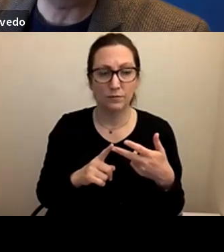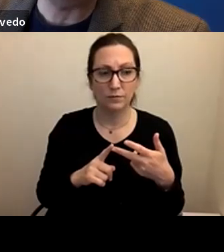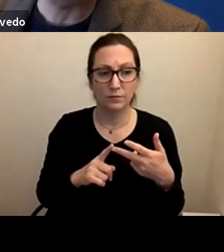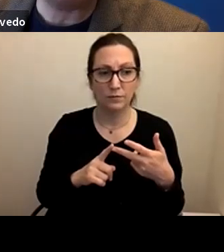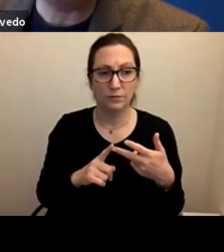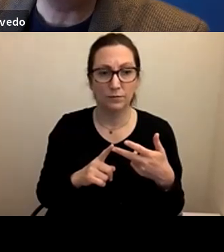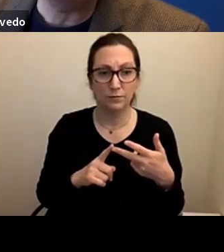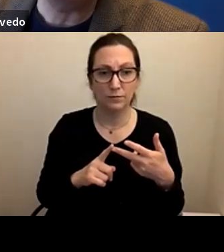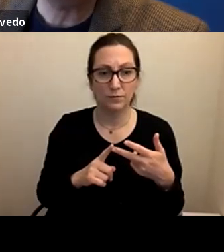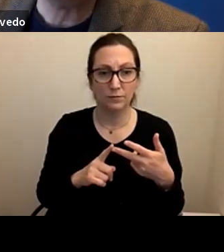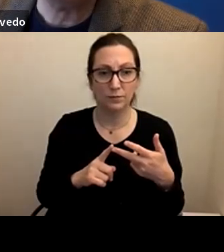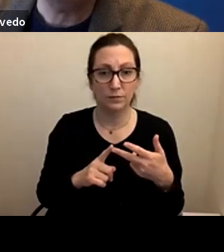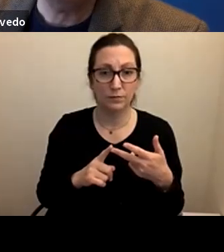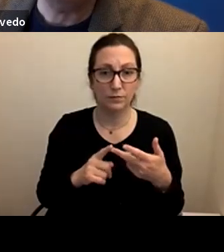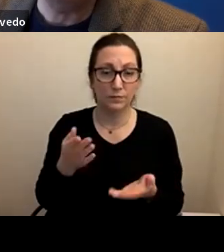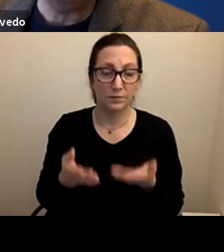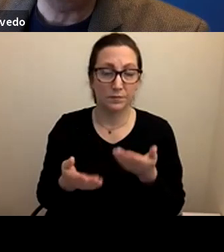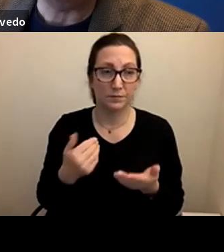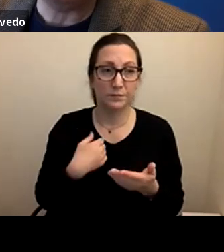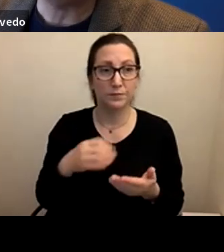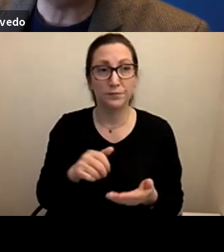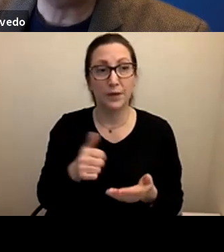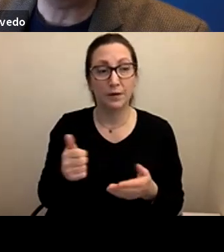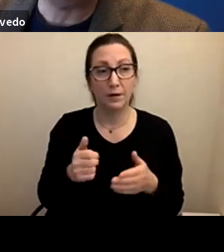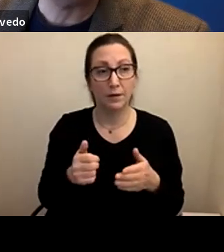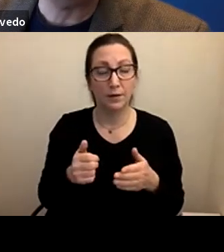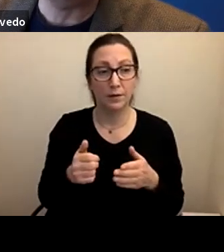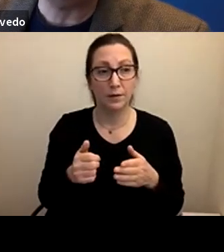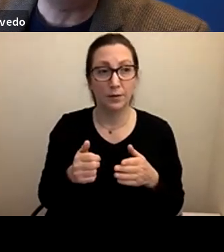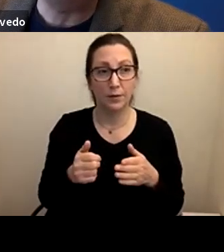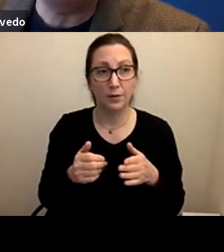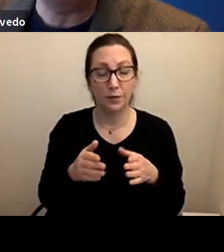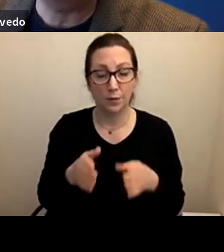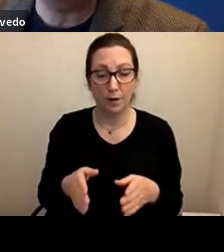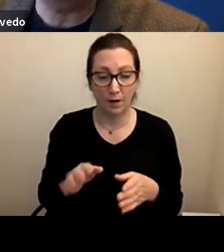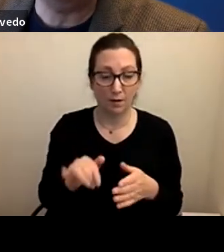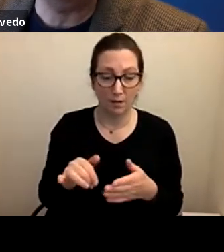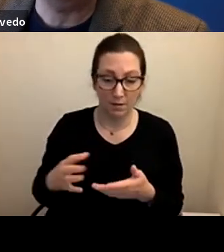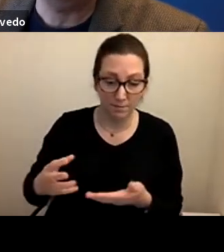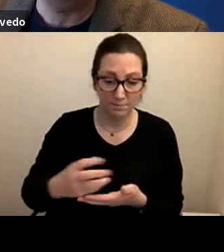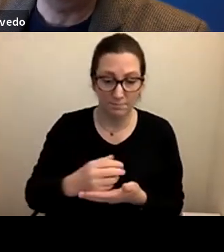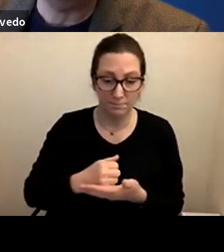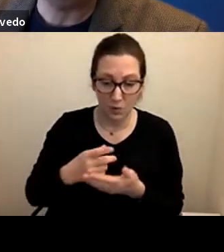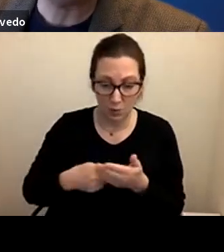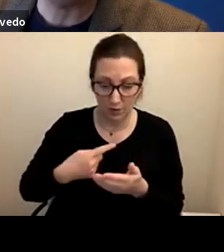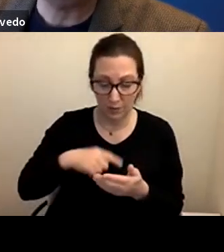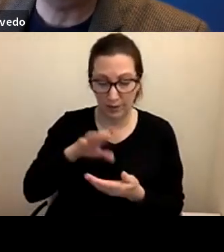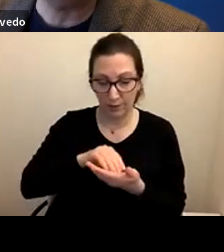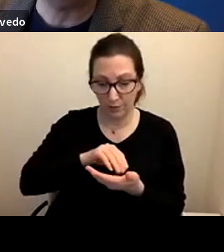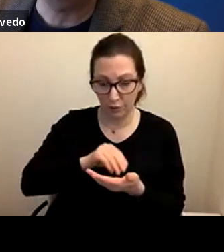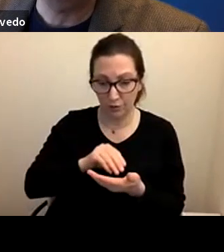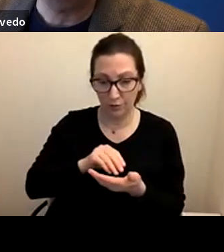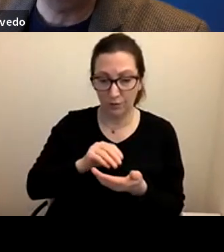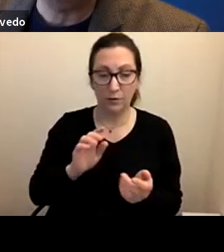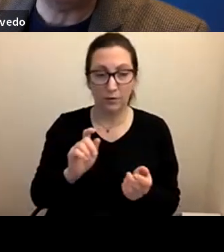there another path that takes into account the things that we've heard and learned here, adjusting